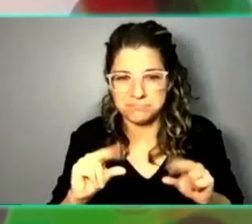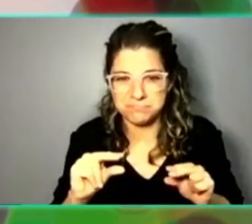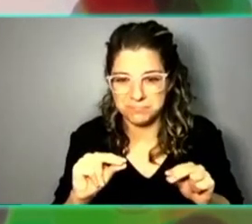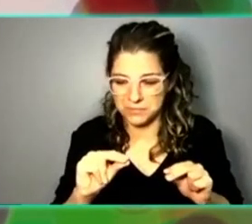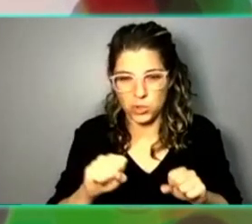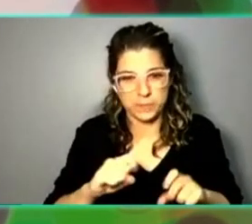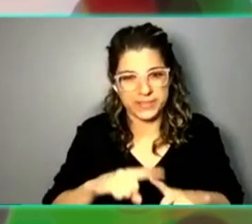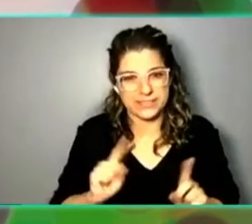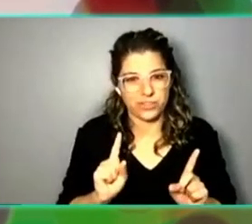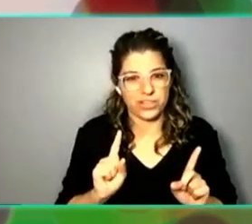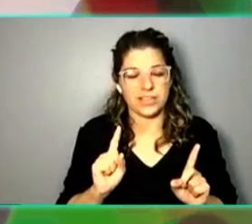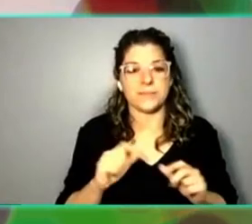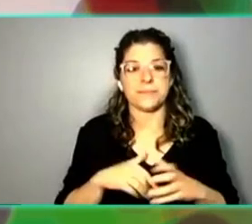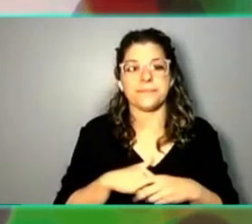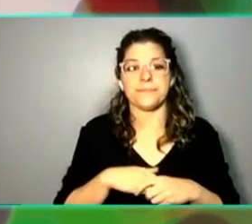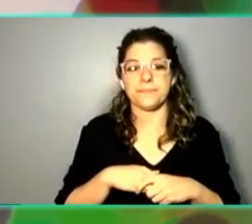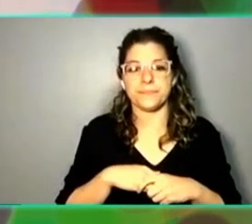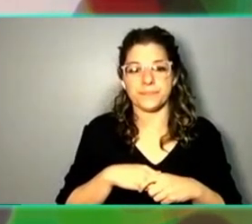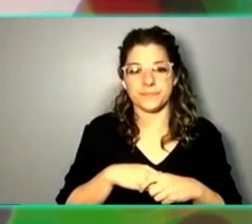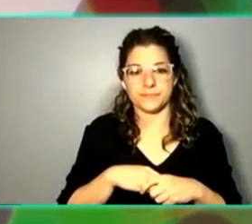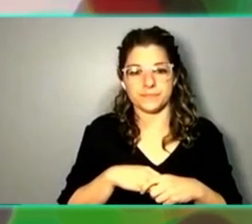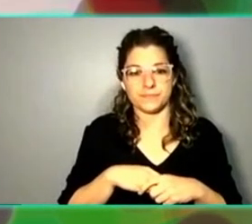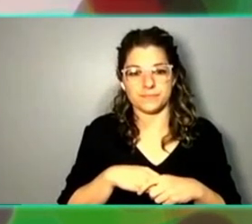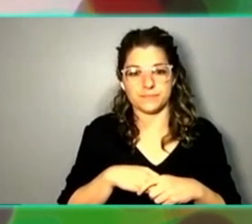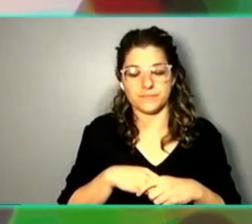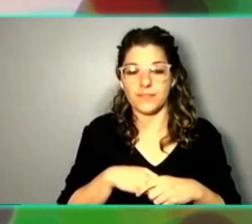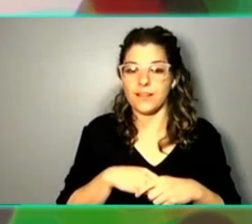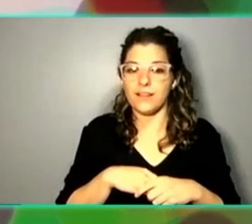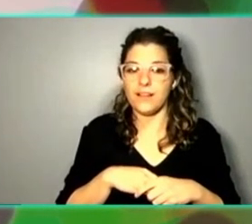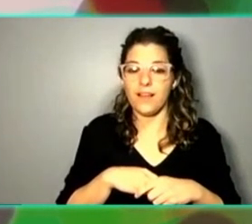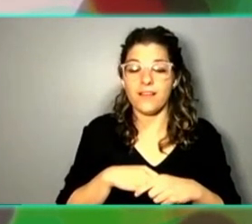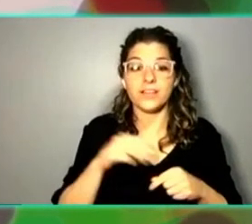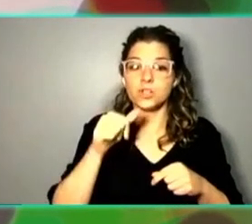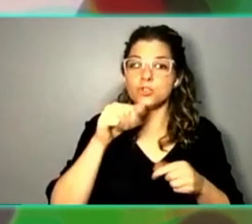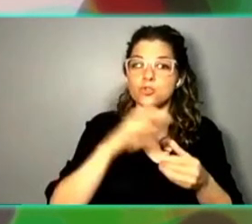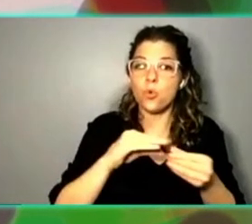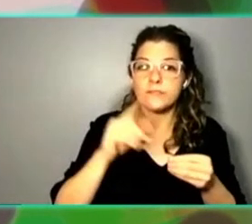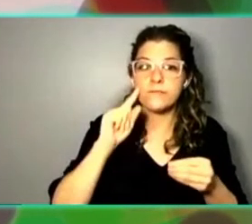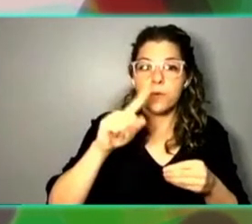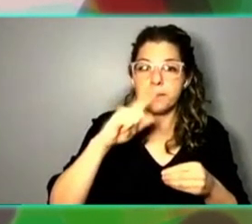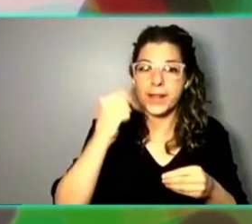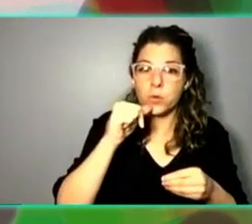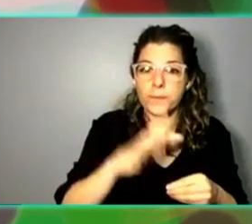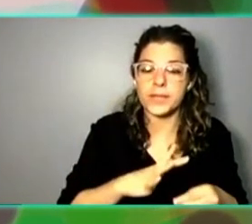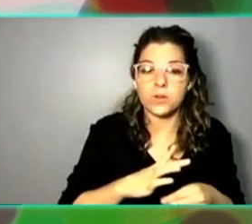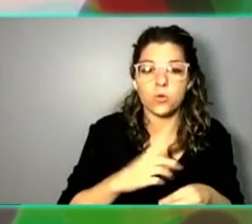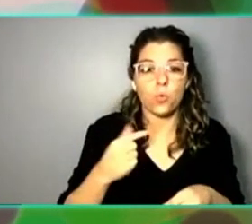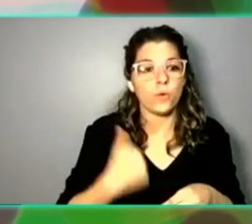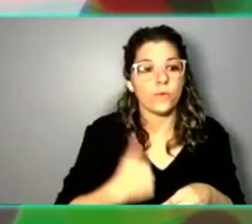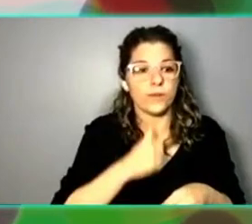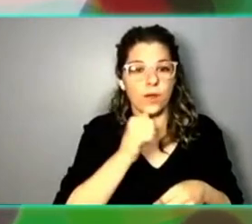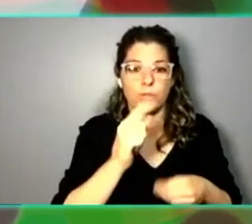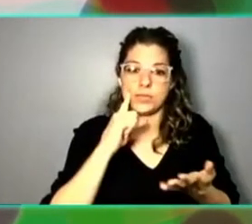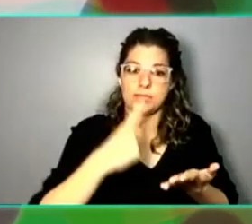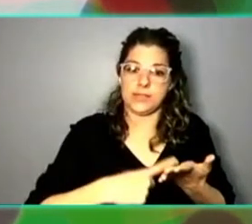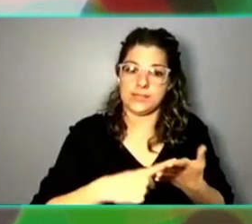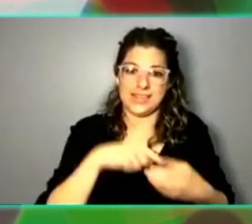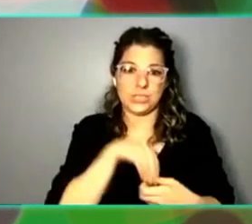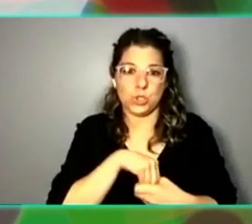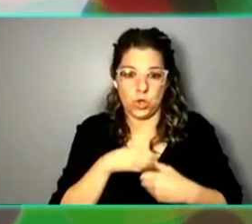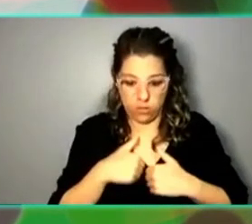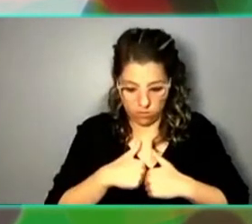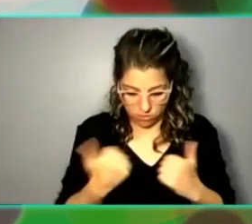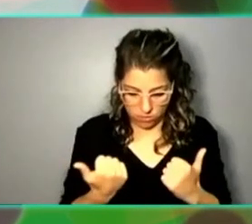of Black stories for Black women, we haven't really got into the internal dynamics of like what